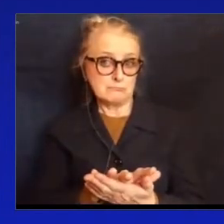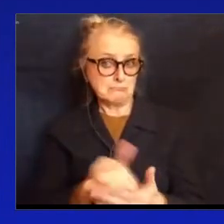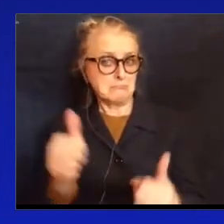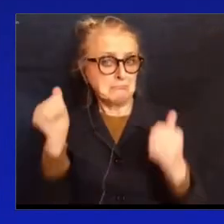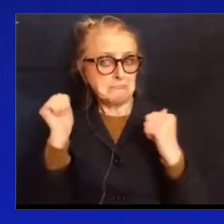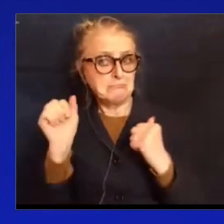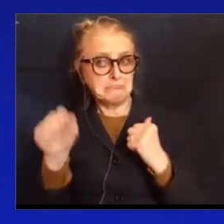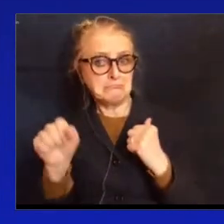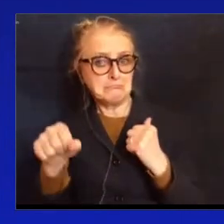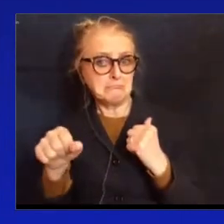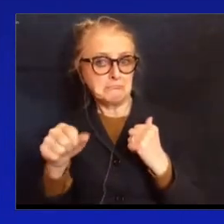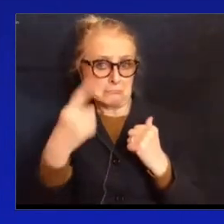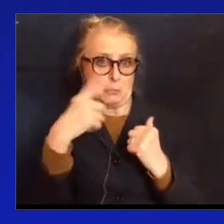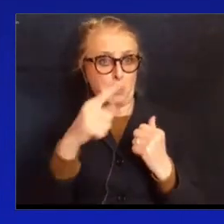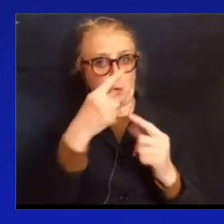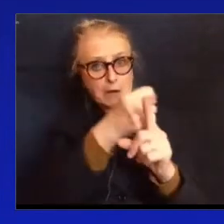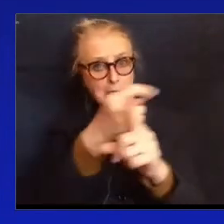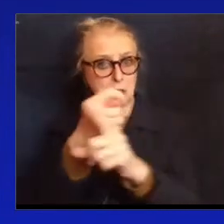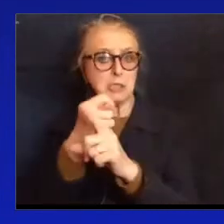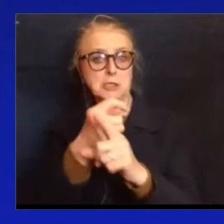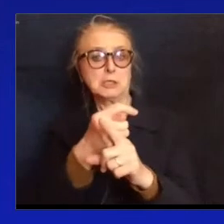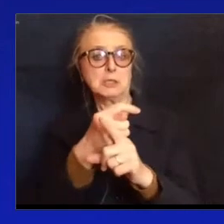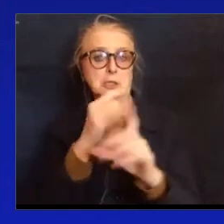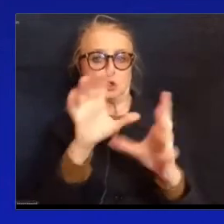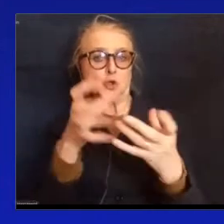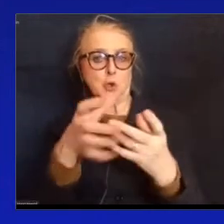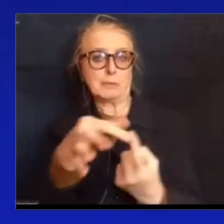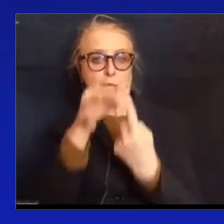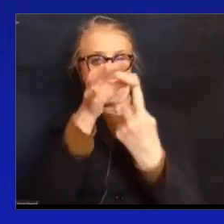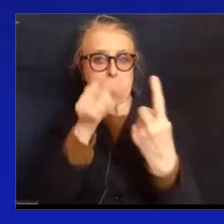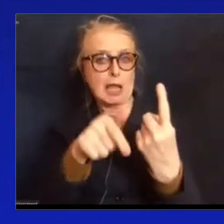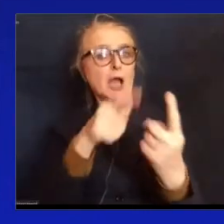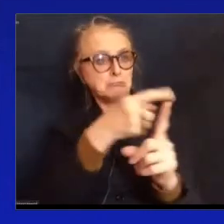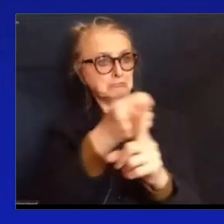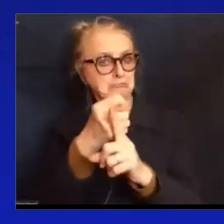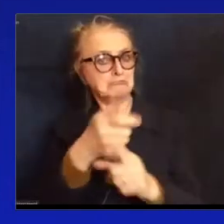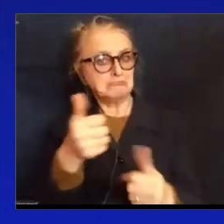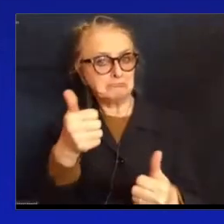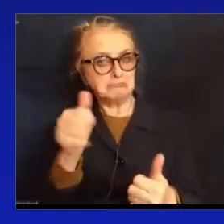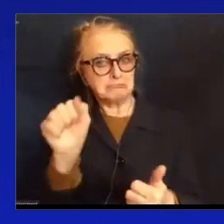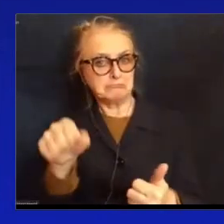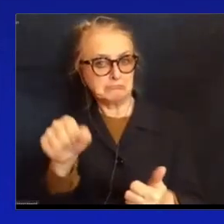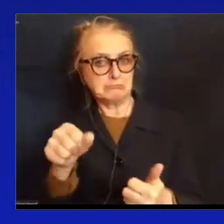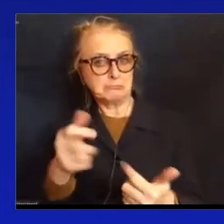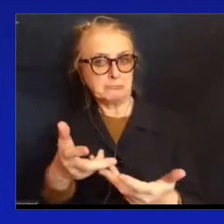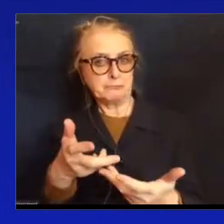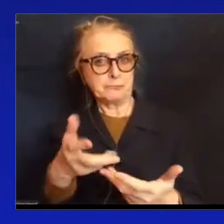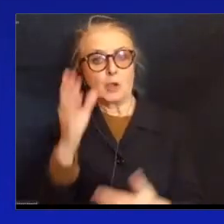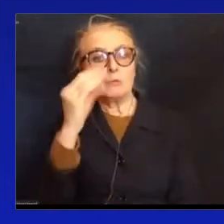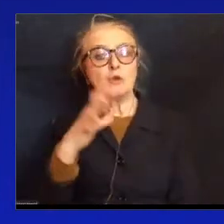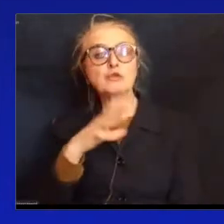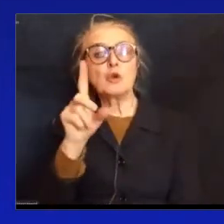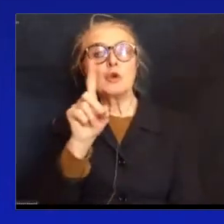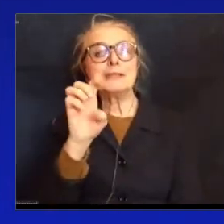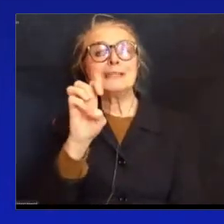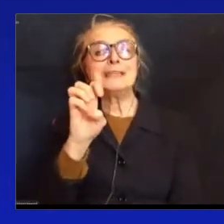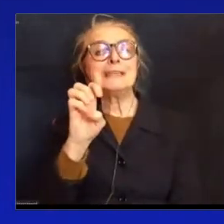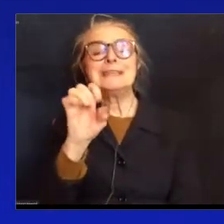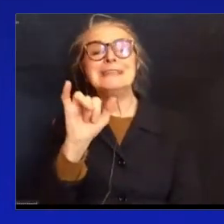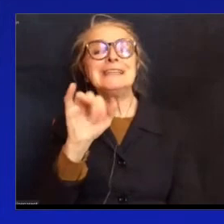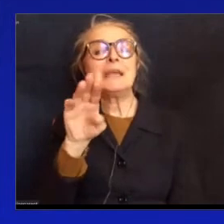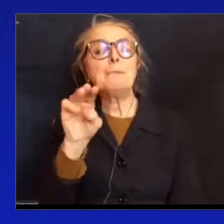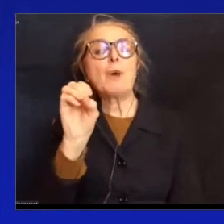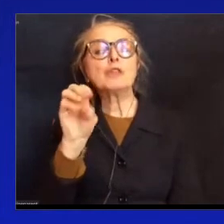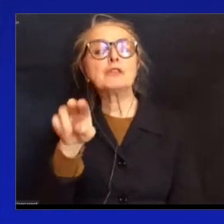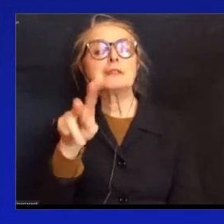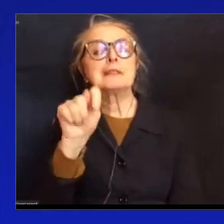that's pretty worrisome to people. Mr. Dumonte, have you heard, for example, like what assurances are